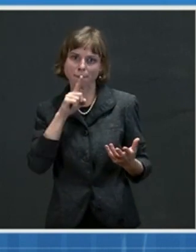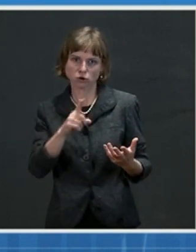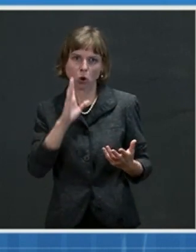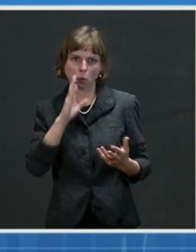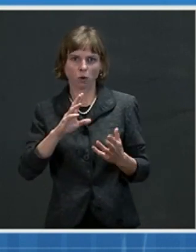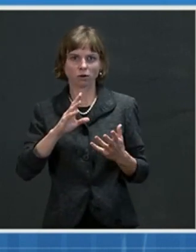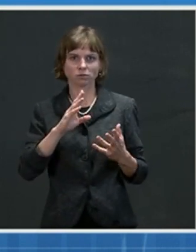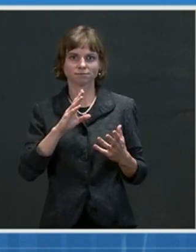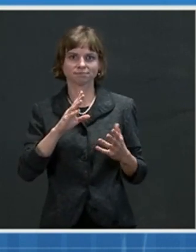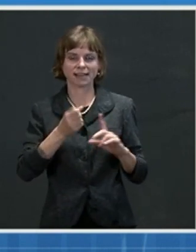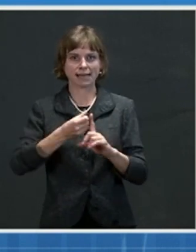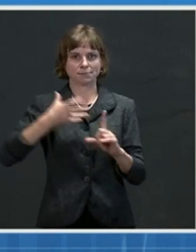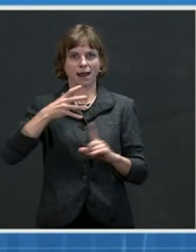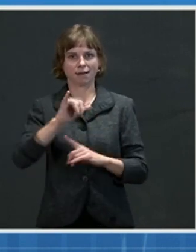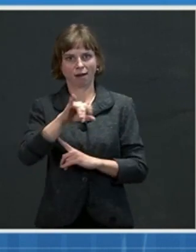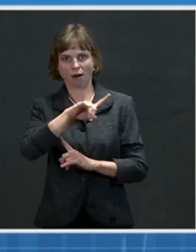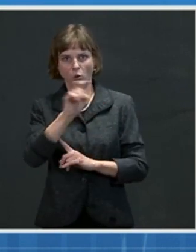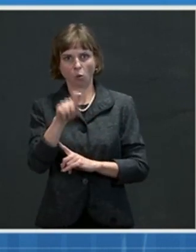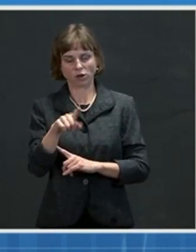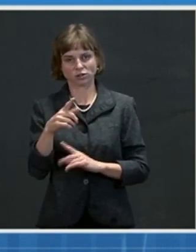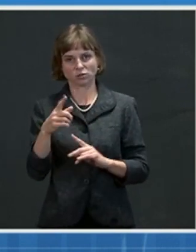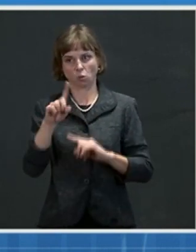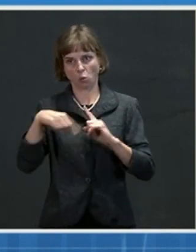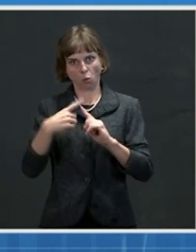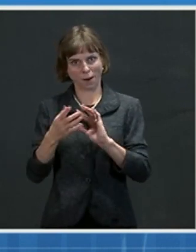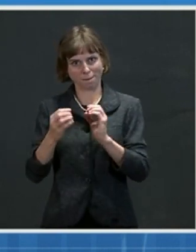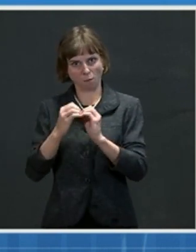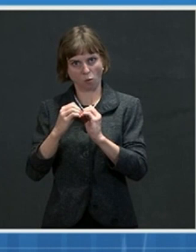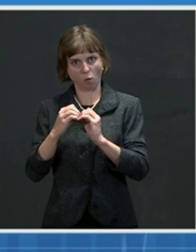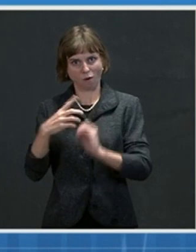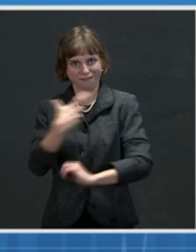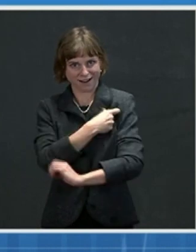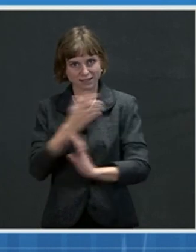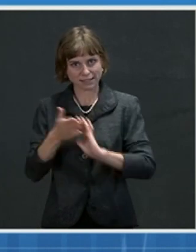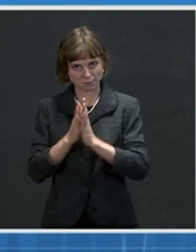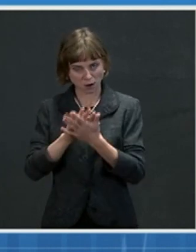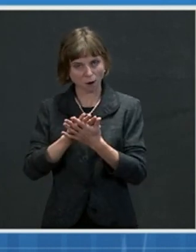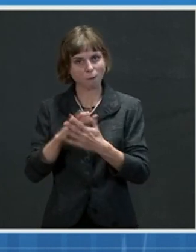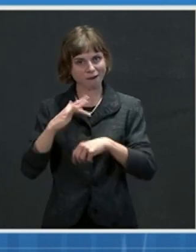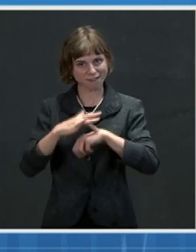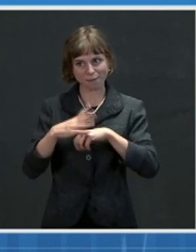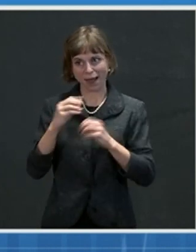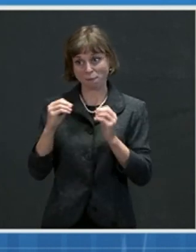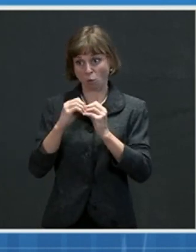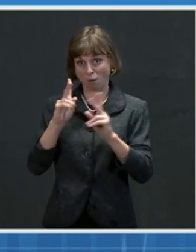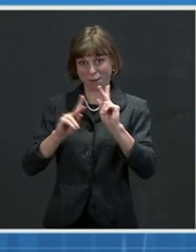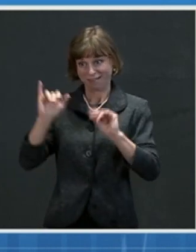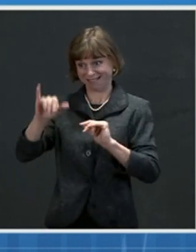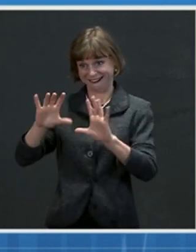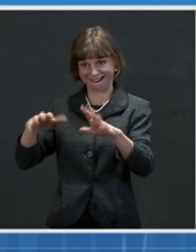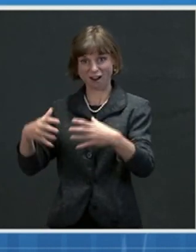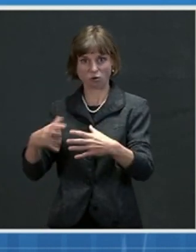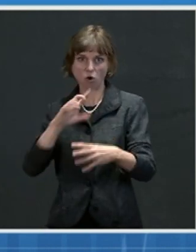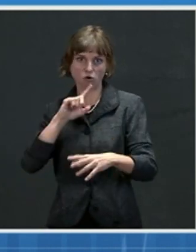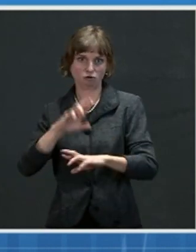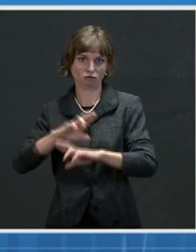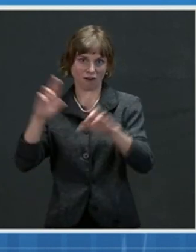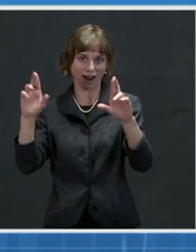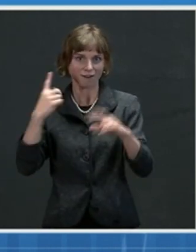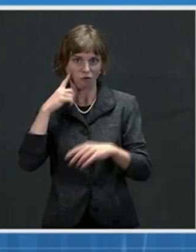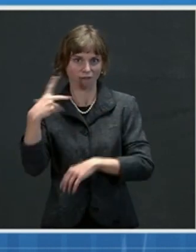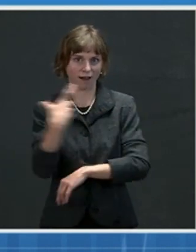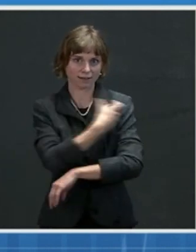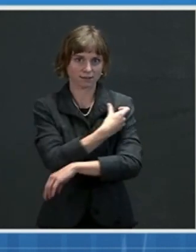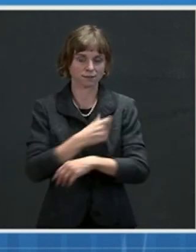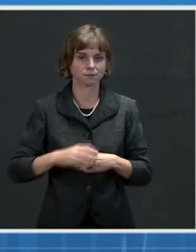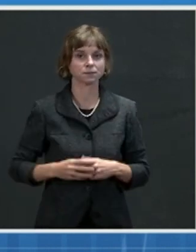question as more vaccines become available and more people in that category will be ready to get vaccinated.